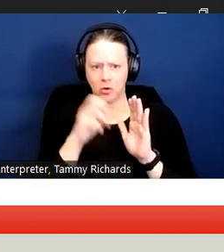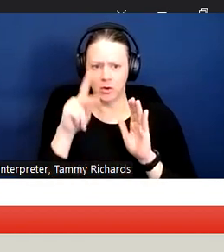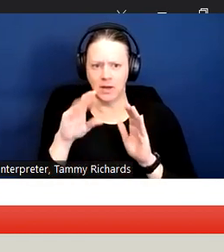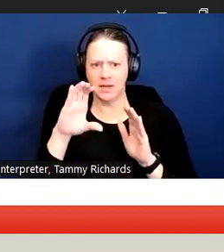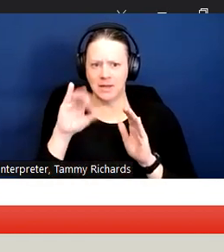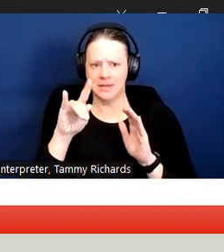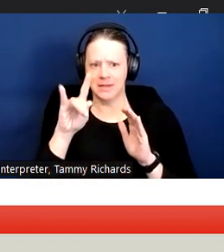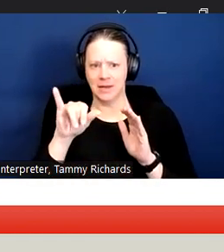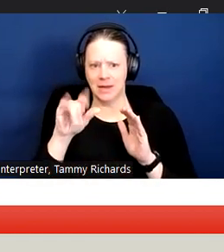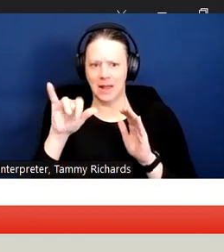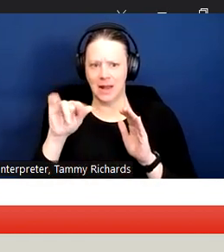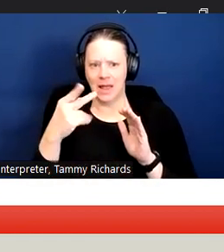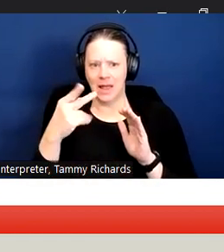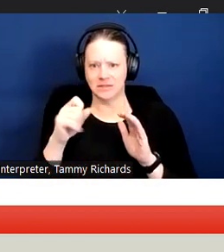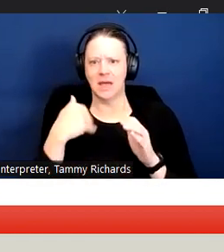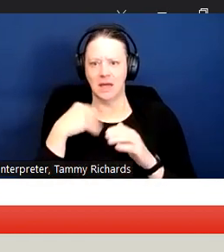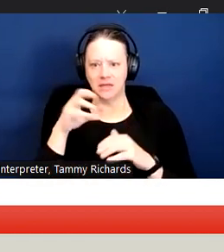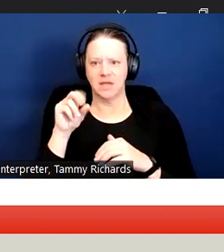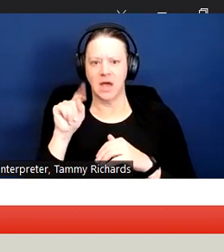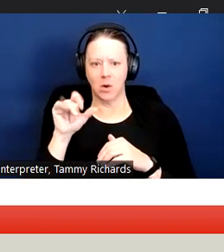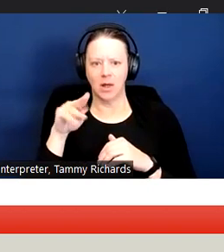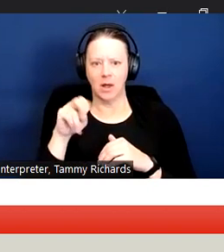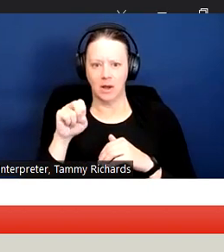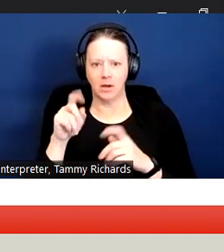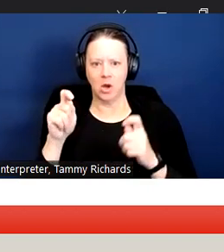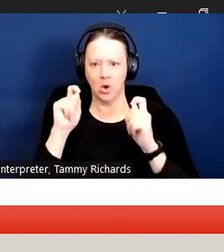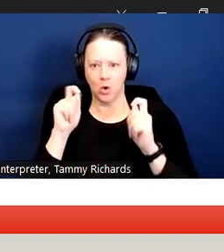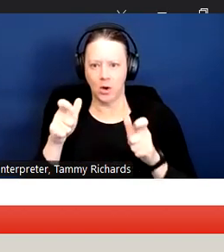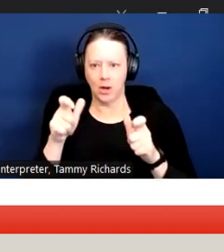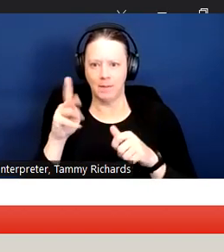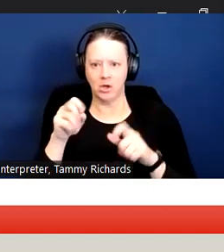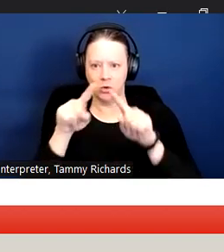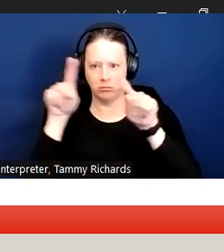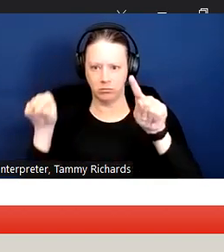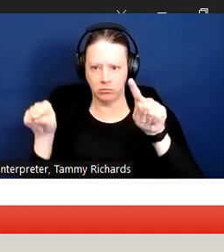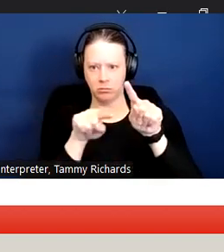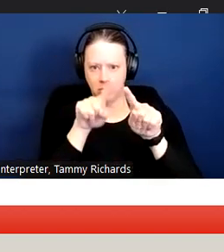has that outline, Quick Menu has that outline, but now